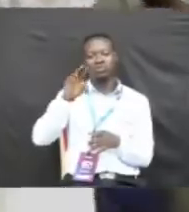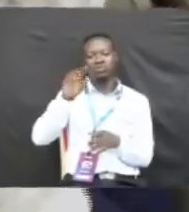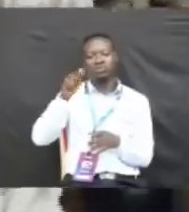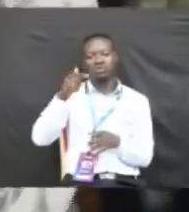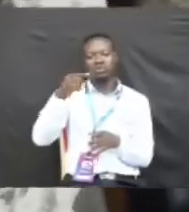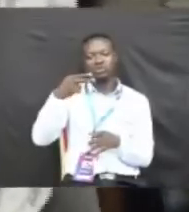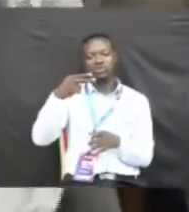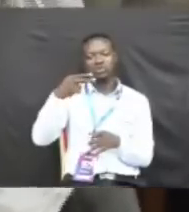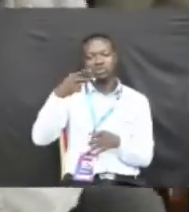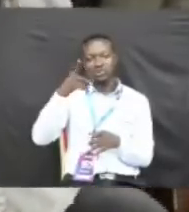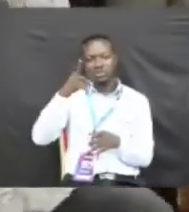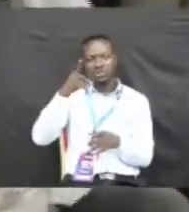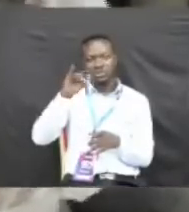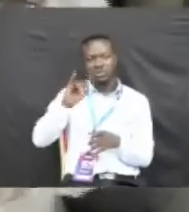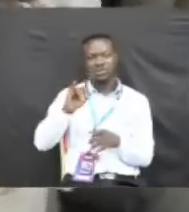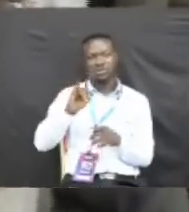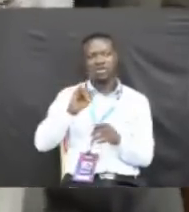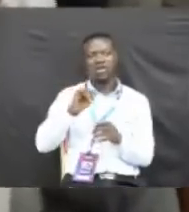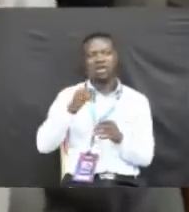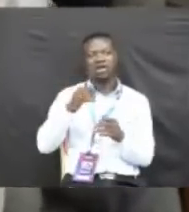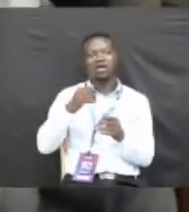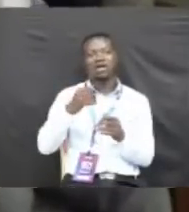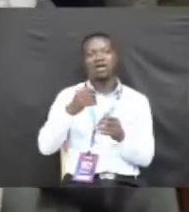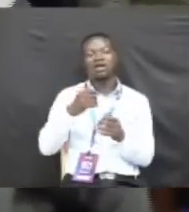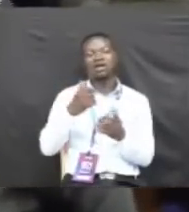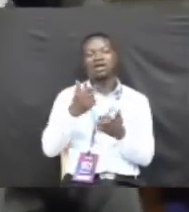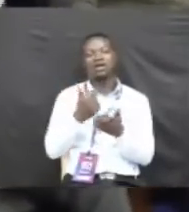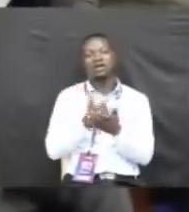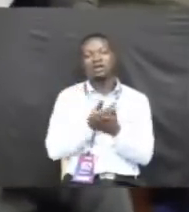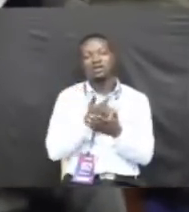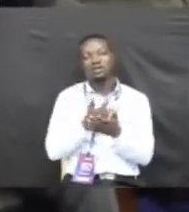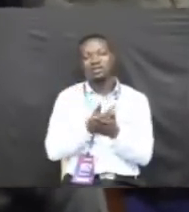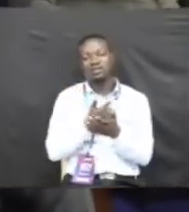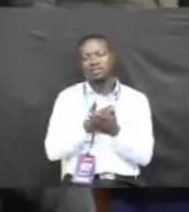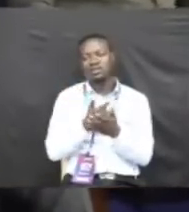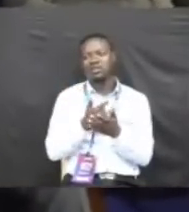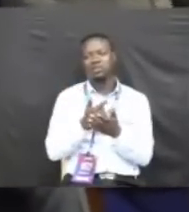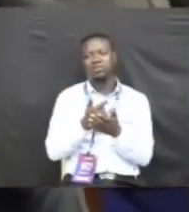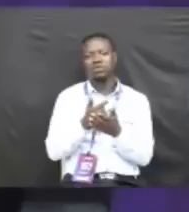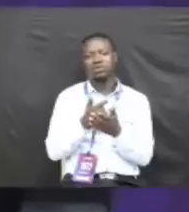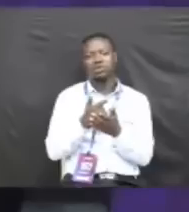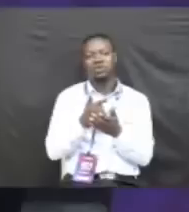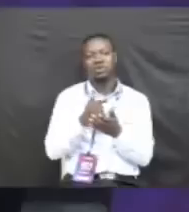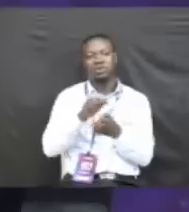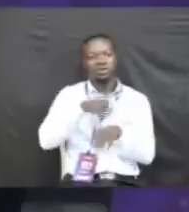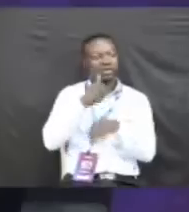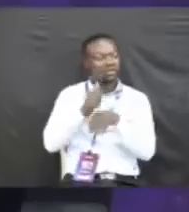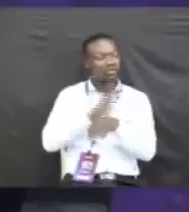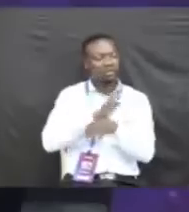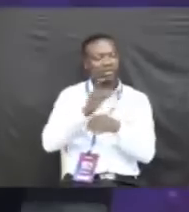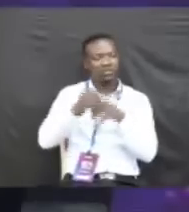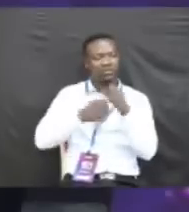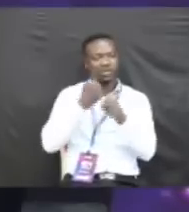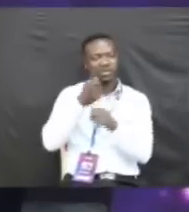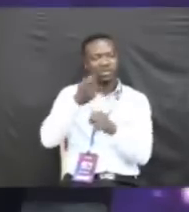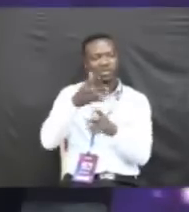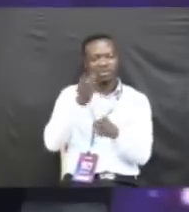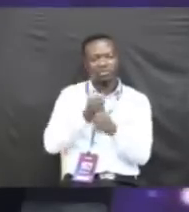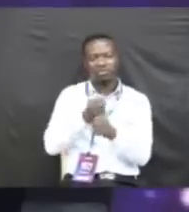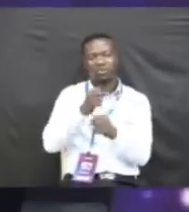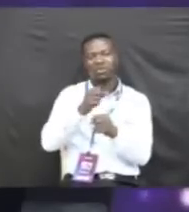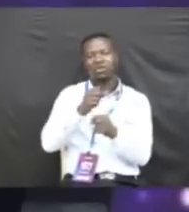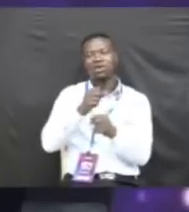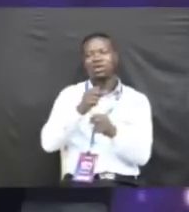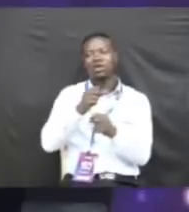communications personality of the year by the entrepreneurial foundation of Ghana. She also received an award from the entrepreneur